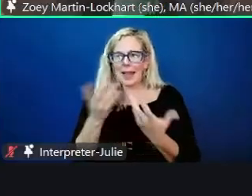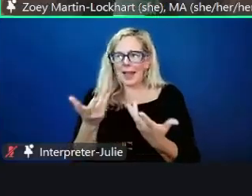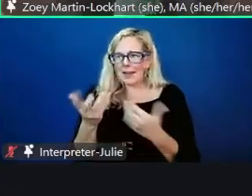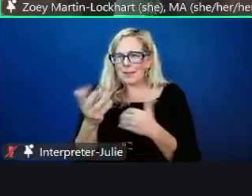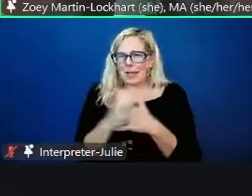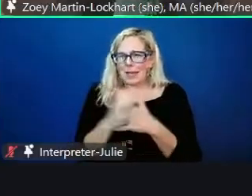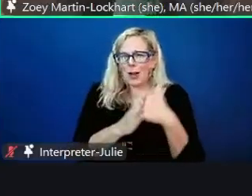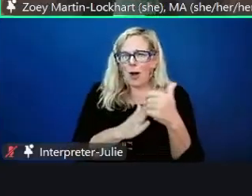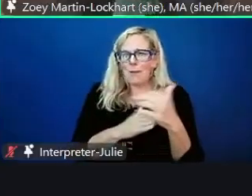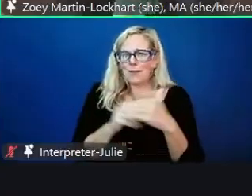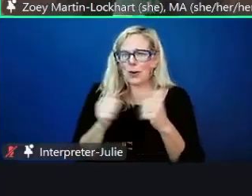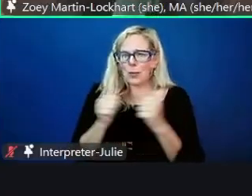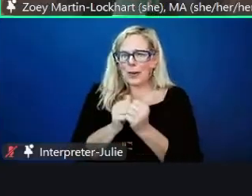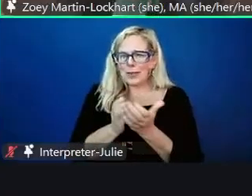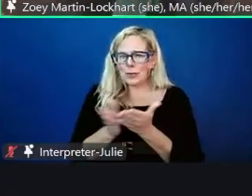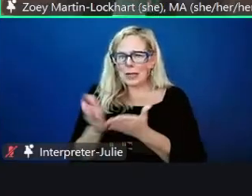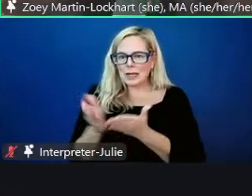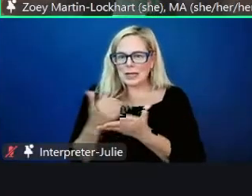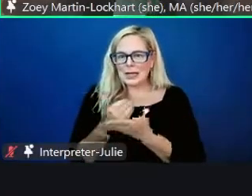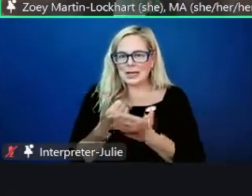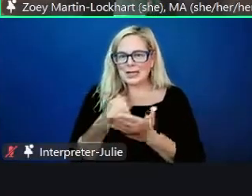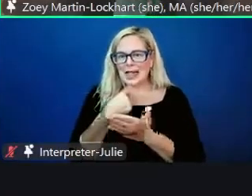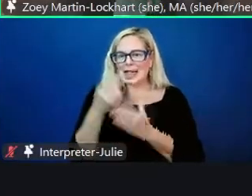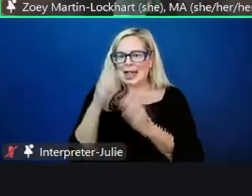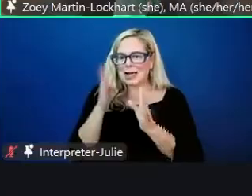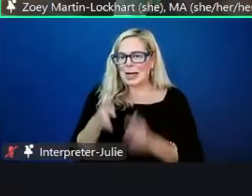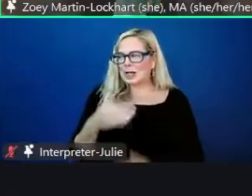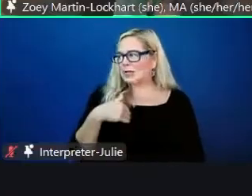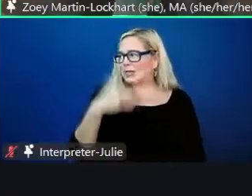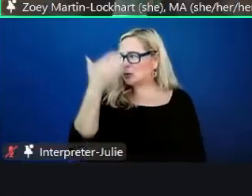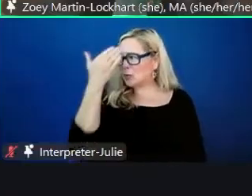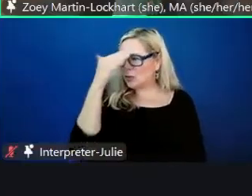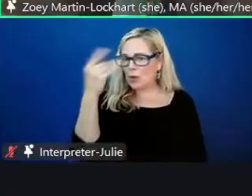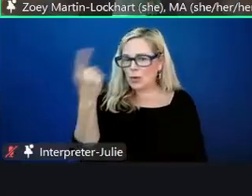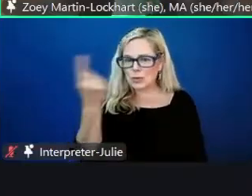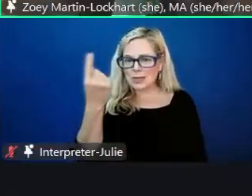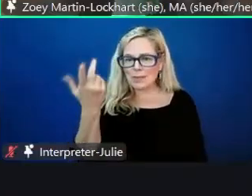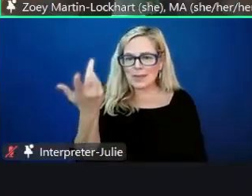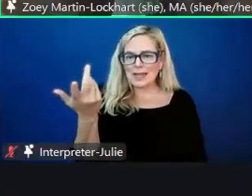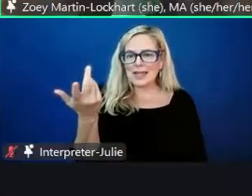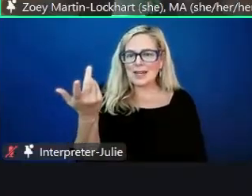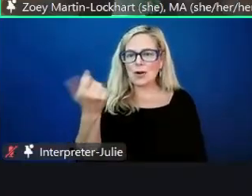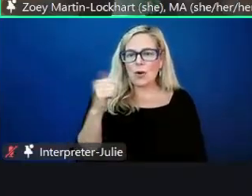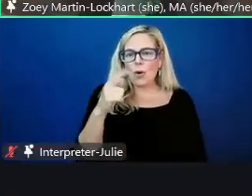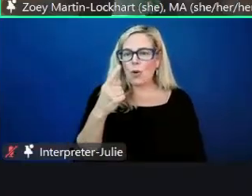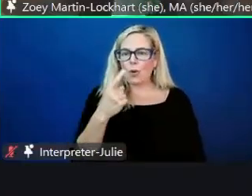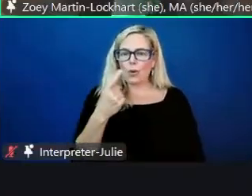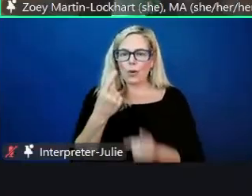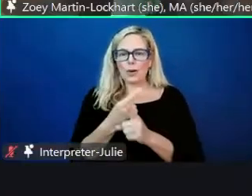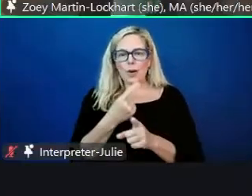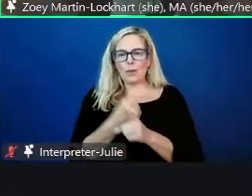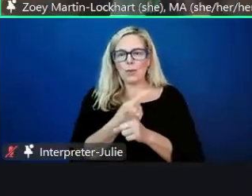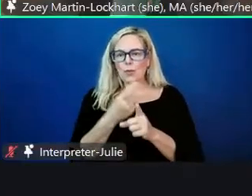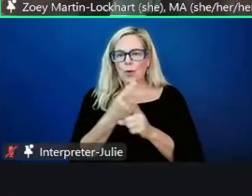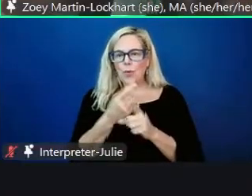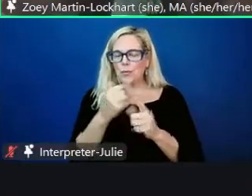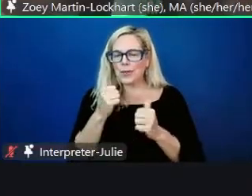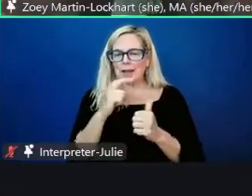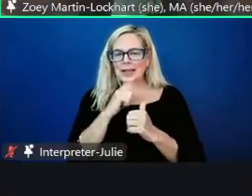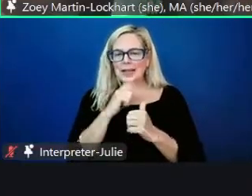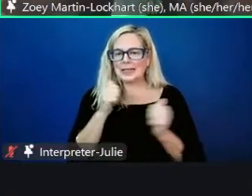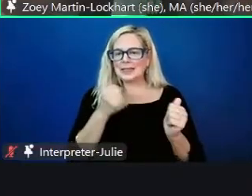by telling a patient if you don't know something, or by appropriately disclosing disability. The